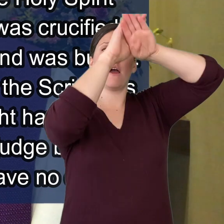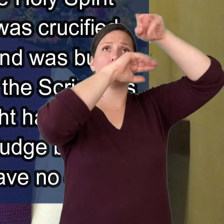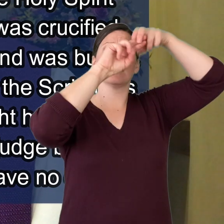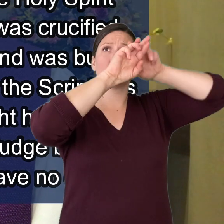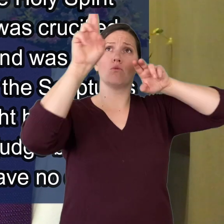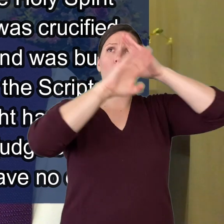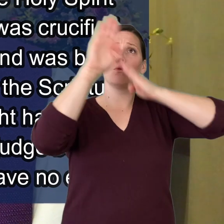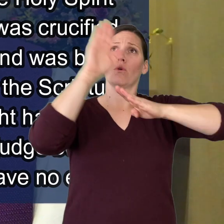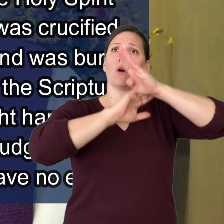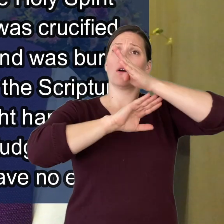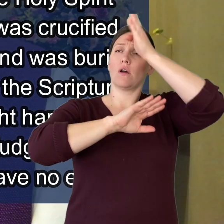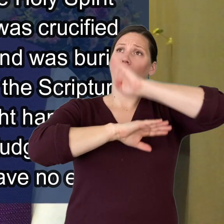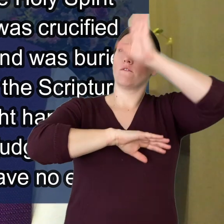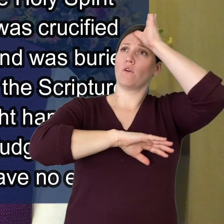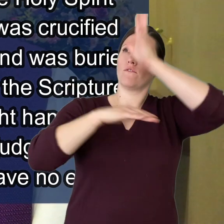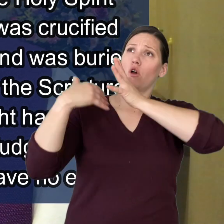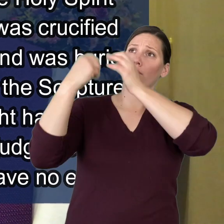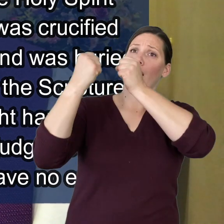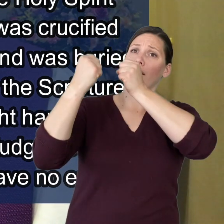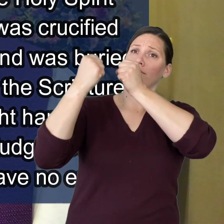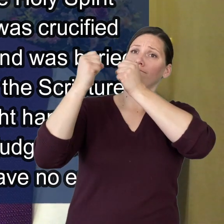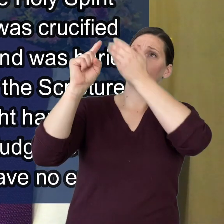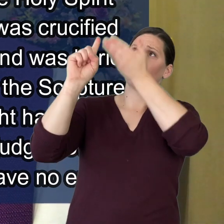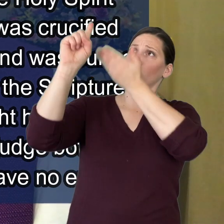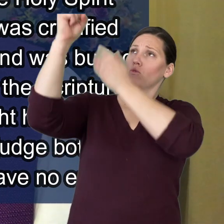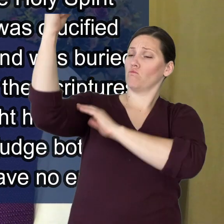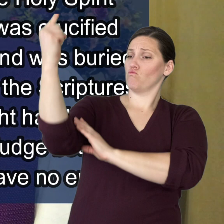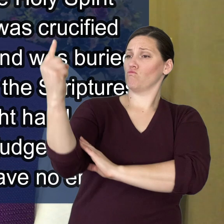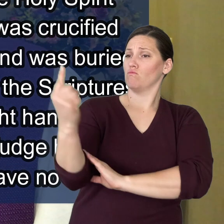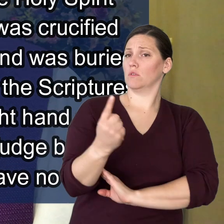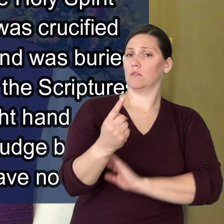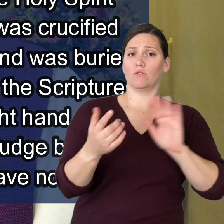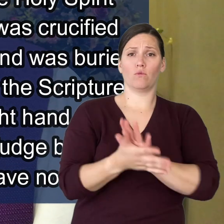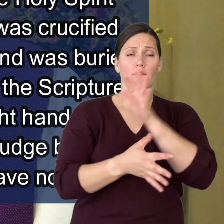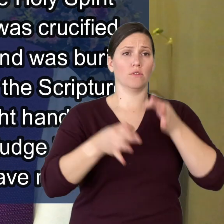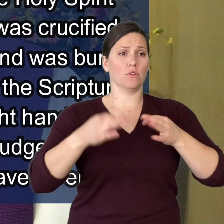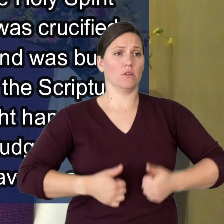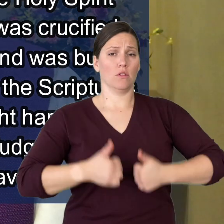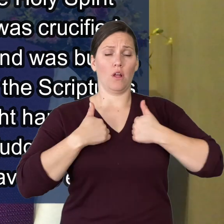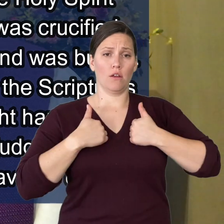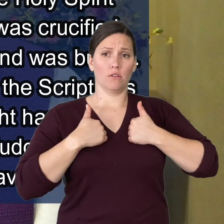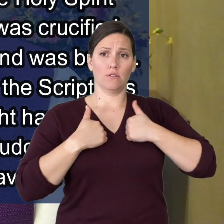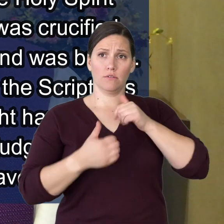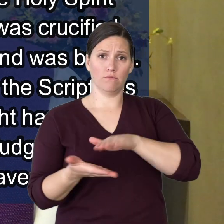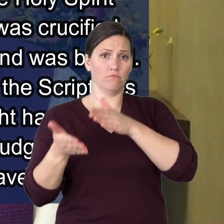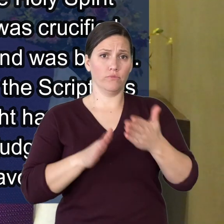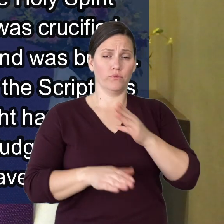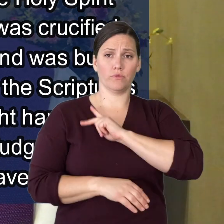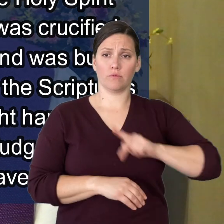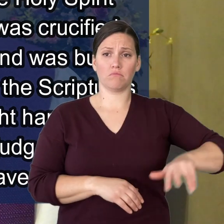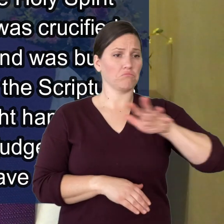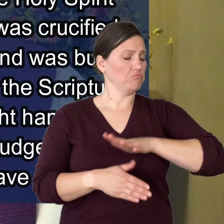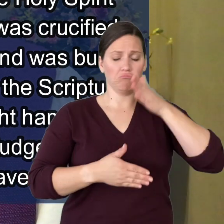into heaven and sits at the right hand of the Father. And he will come again with glory to judge both the living and the